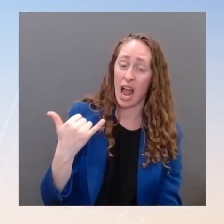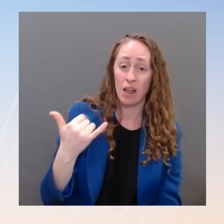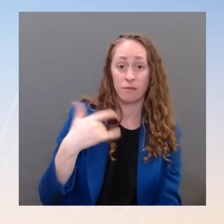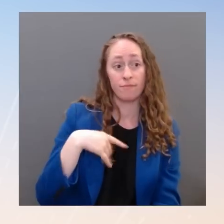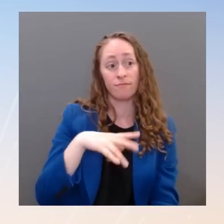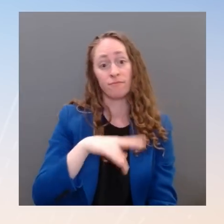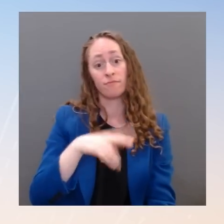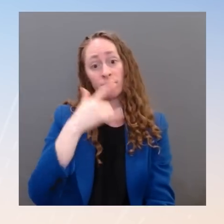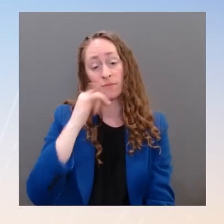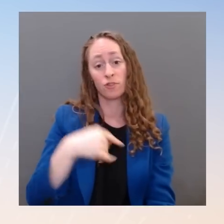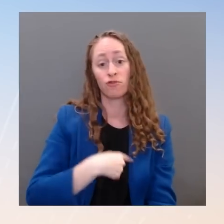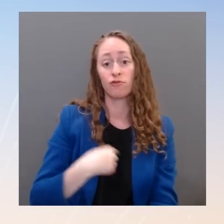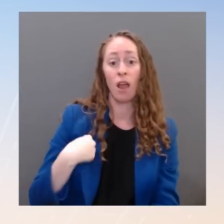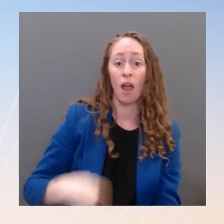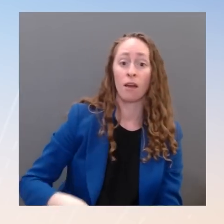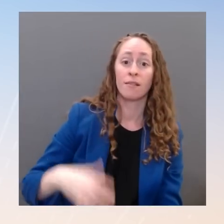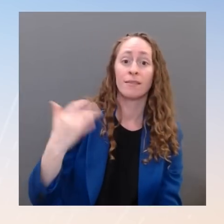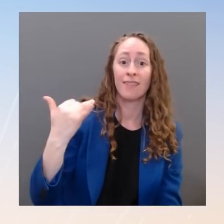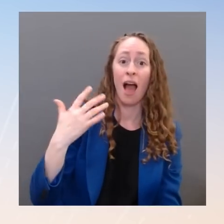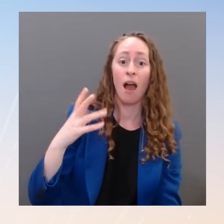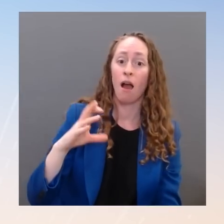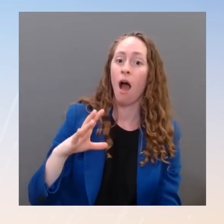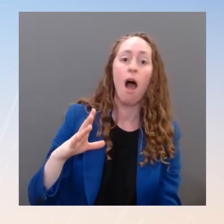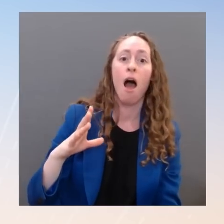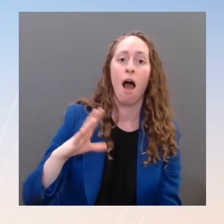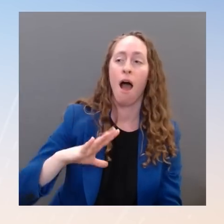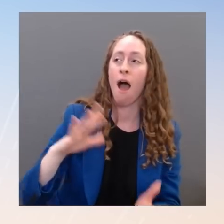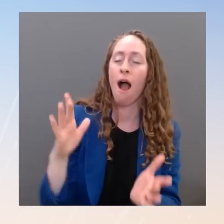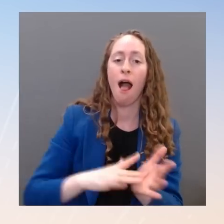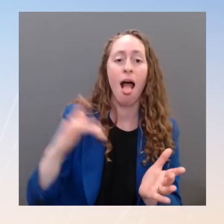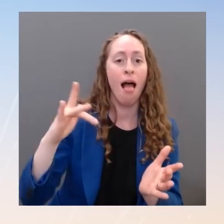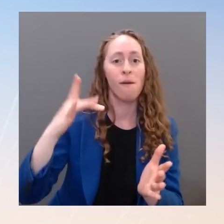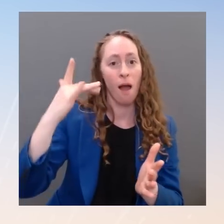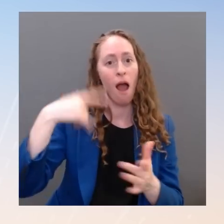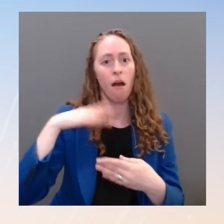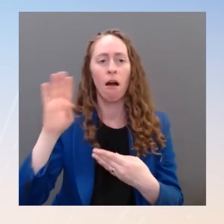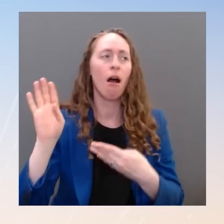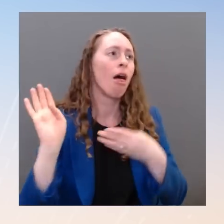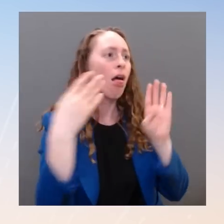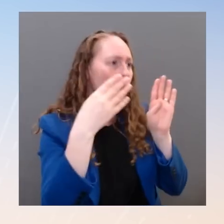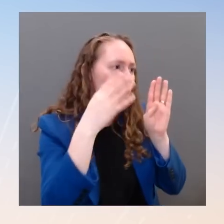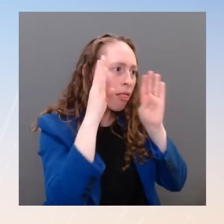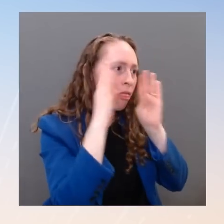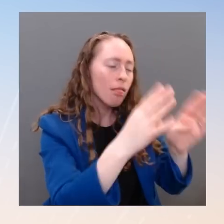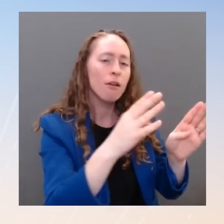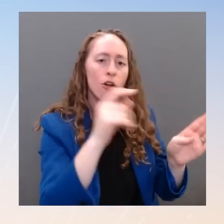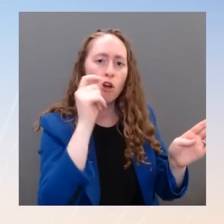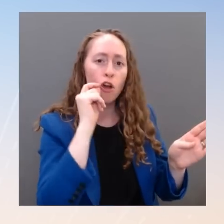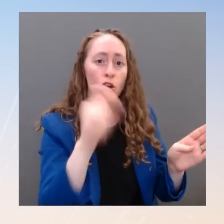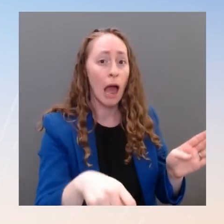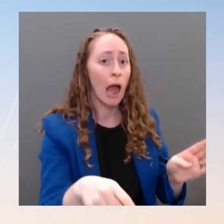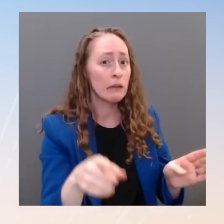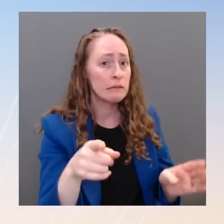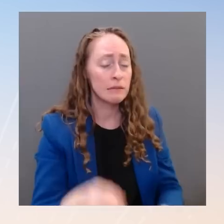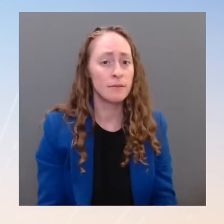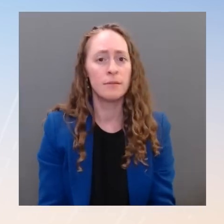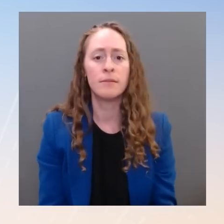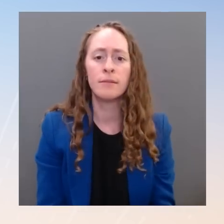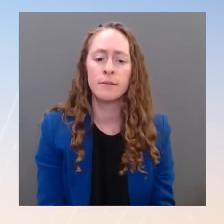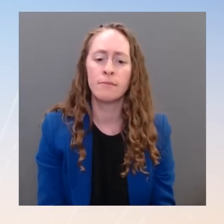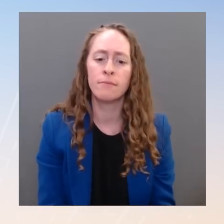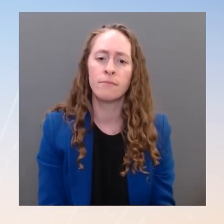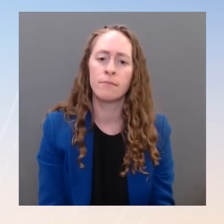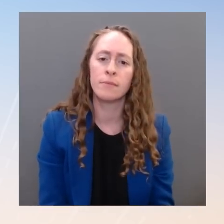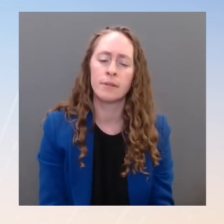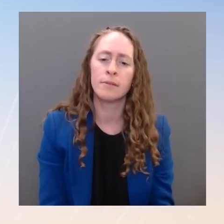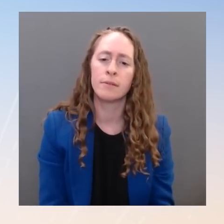I know we have spoken to this a little bit in the past and expressed some concern. At the time, I'll have to